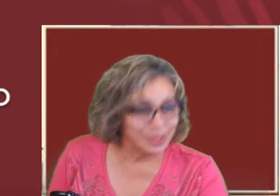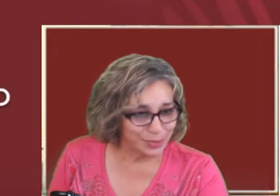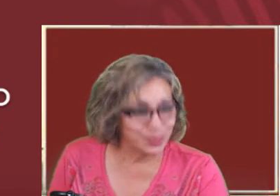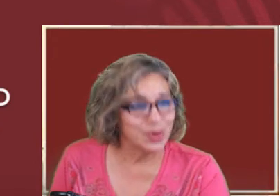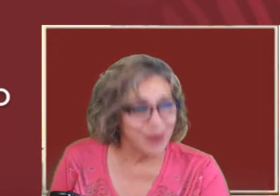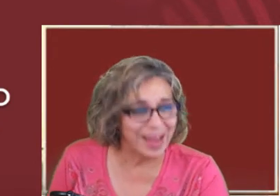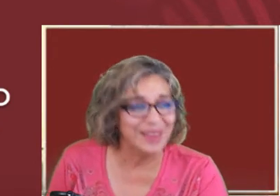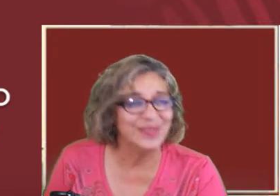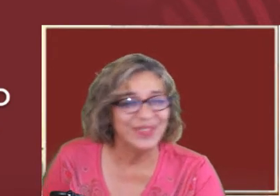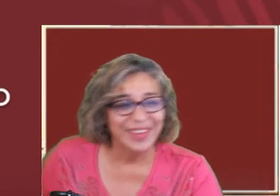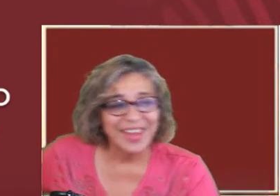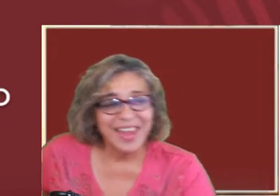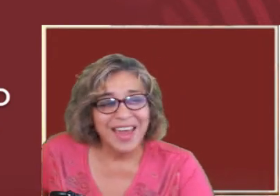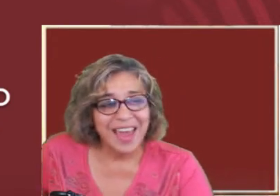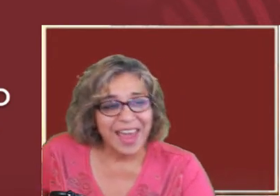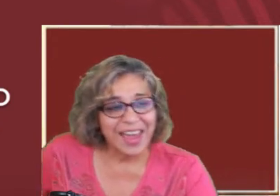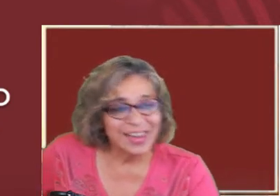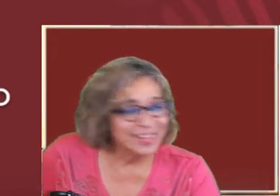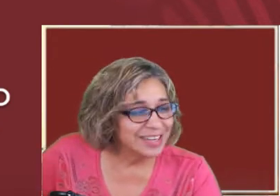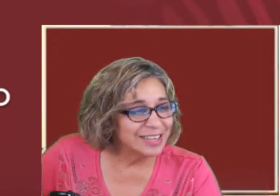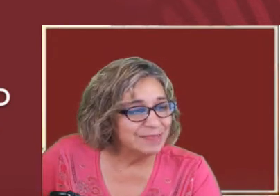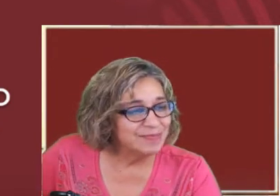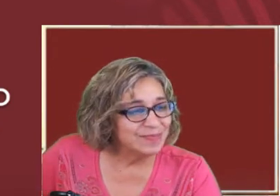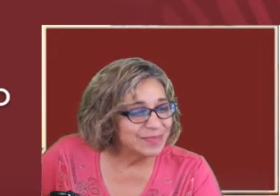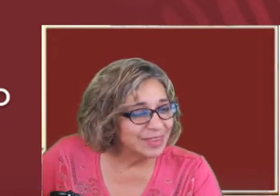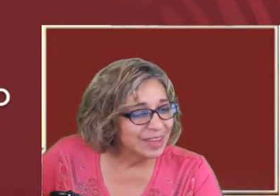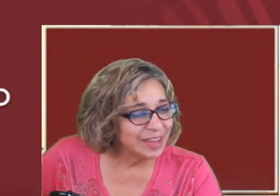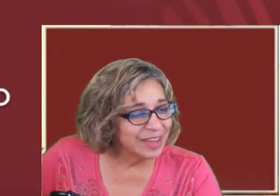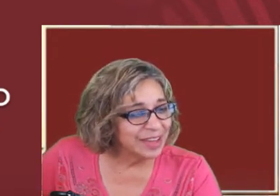whistleblowers program. And